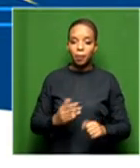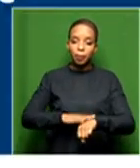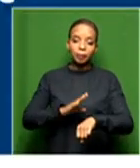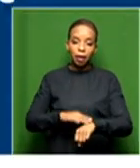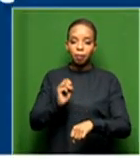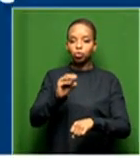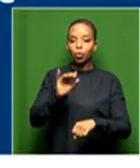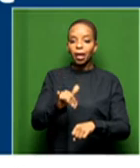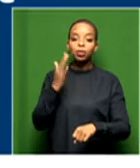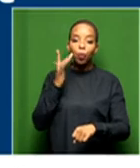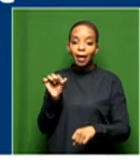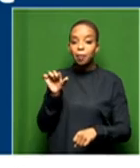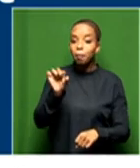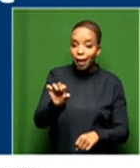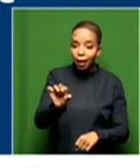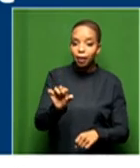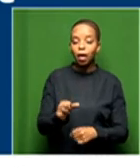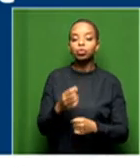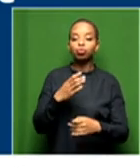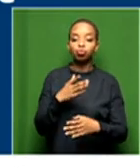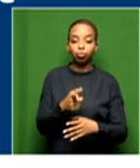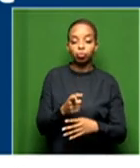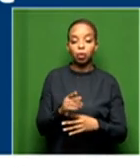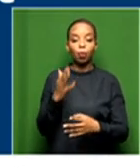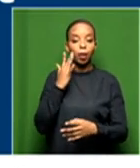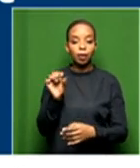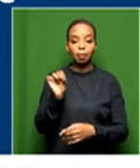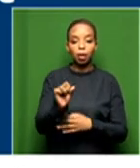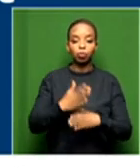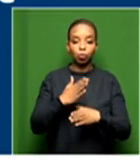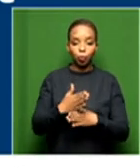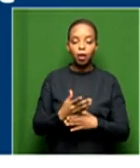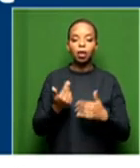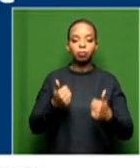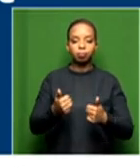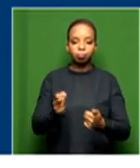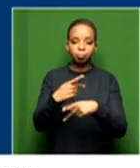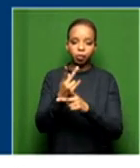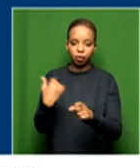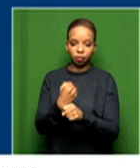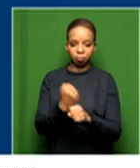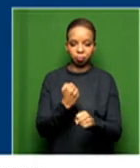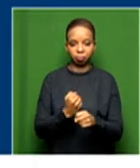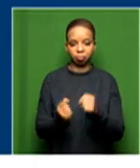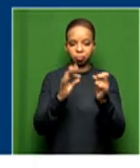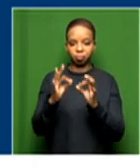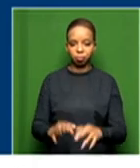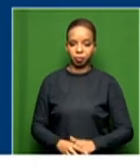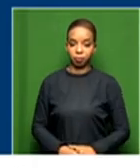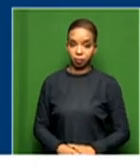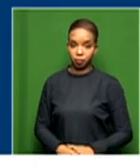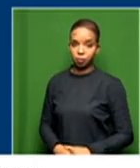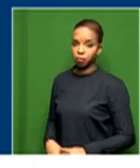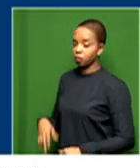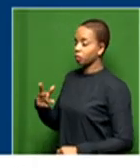be effective and contribute again to restoring the economy. Mark, according to experts, South Africa is currently